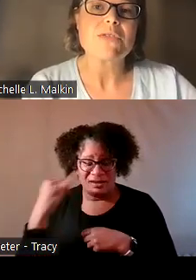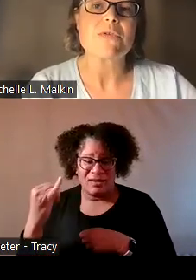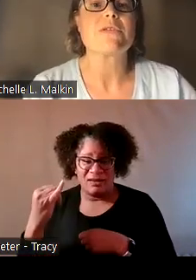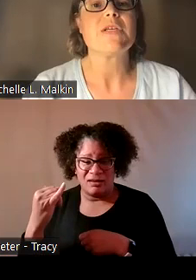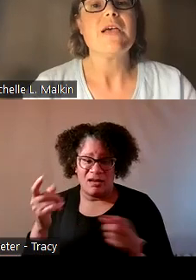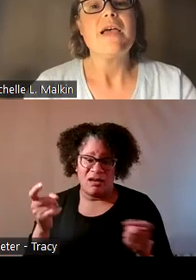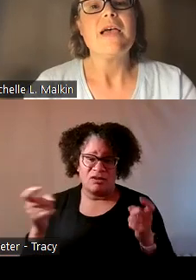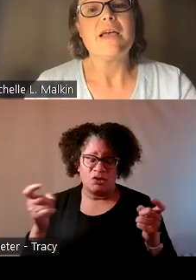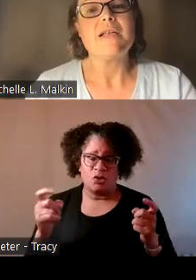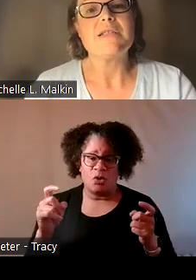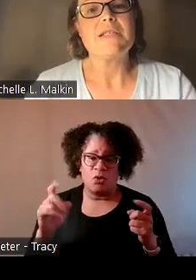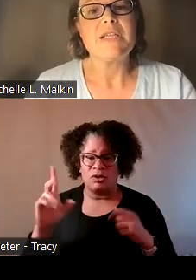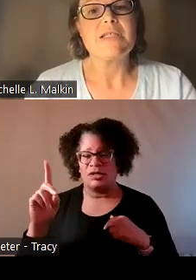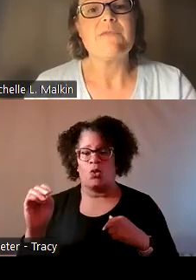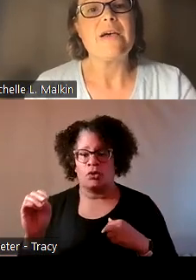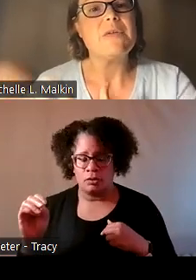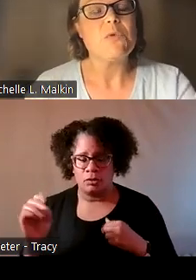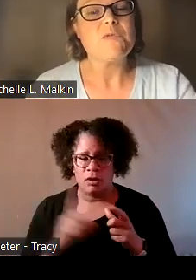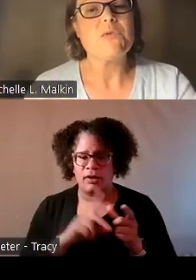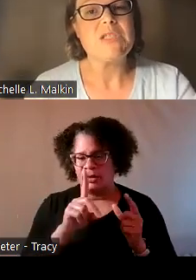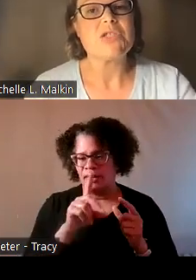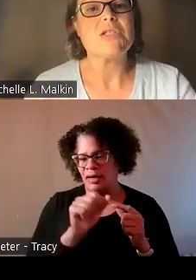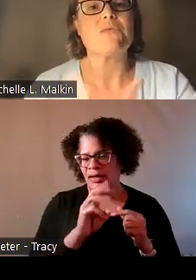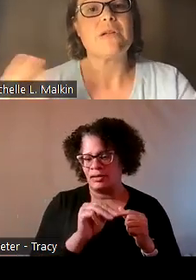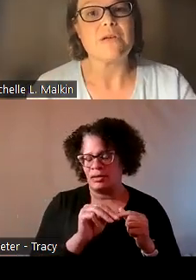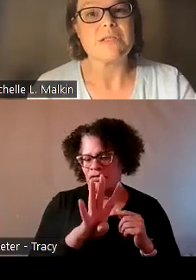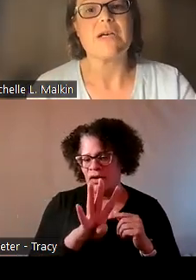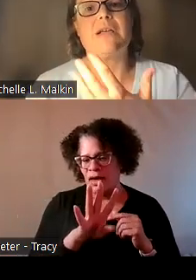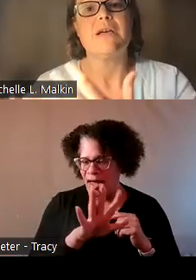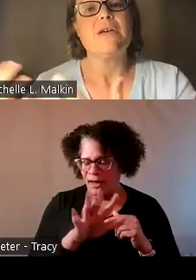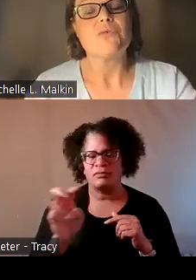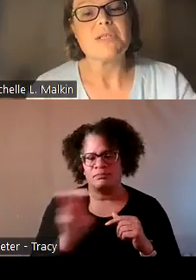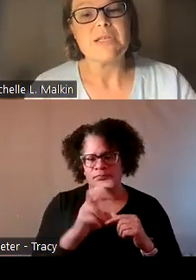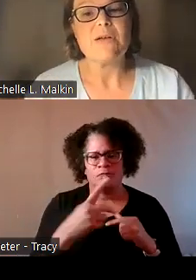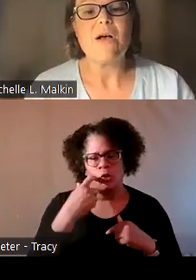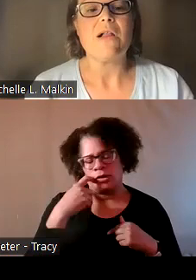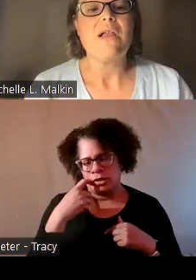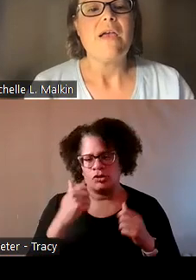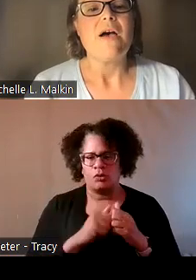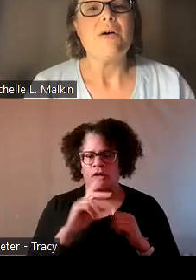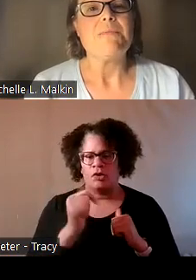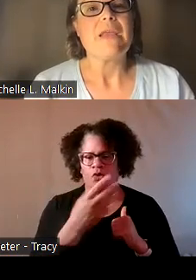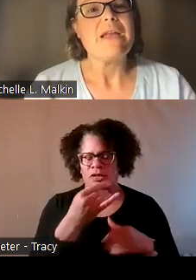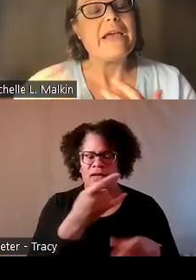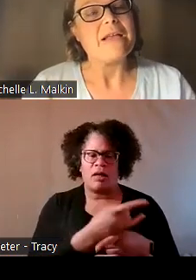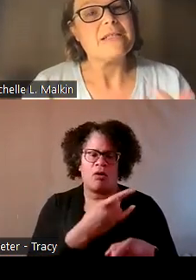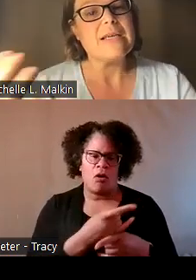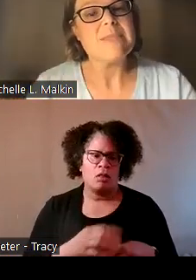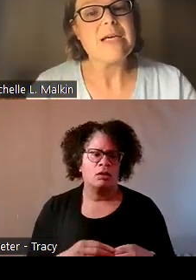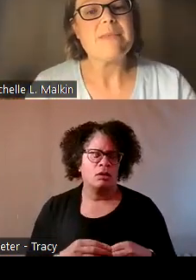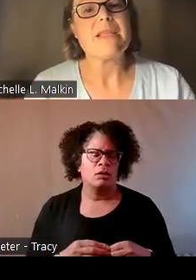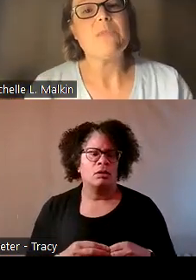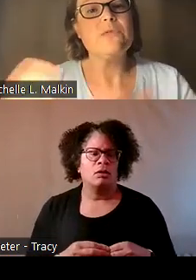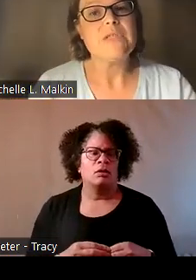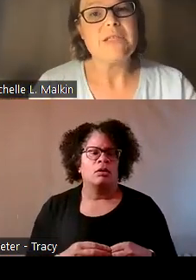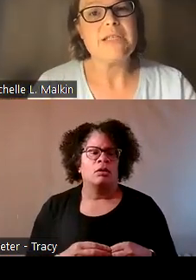control disorders. And in the DSM-5, it moved to addiction right alongside drugs and alcohol. And at the same